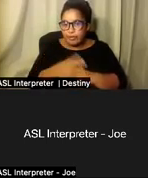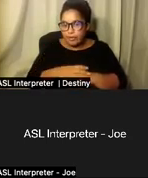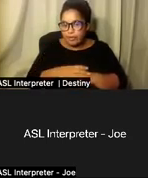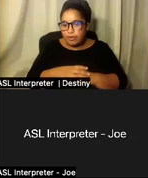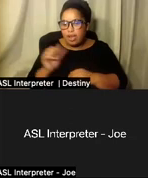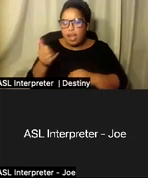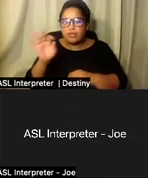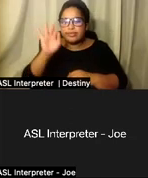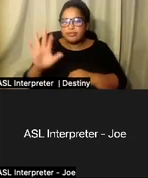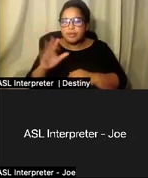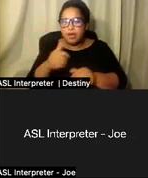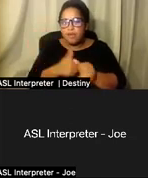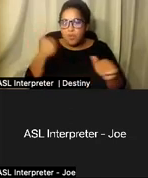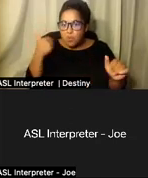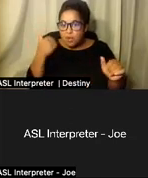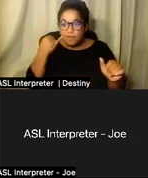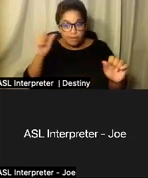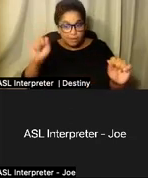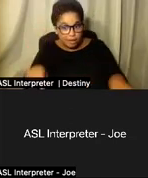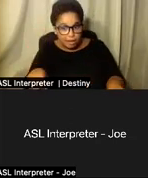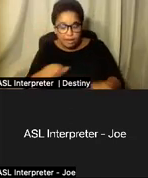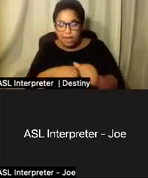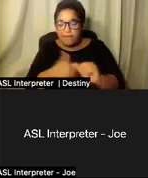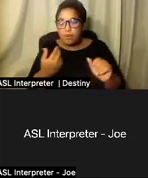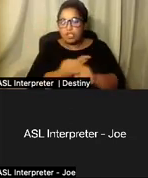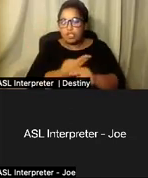Another tip, avoid, if you can, using in